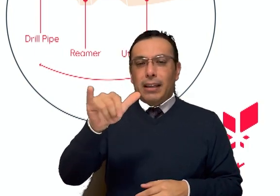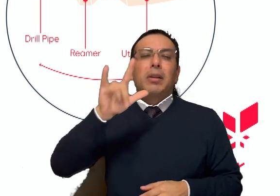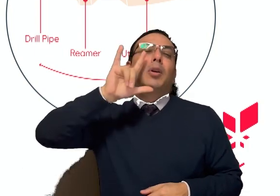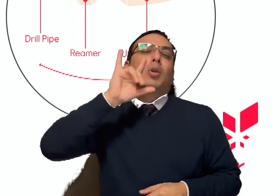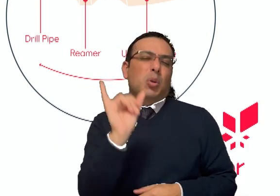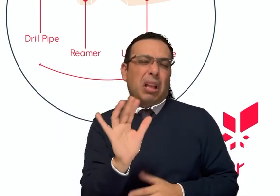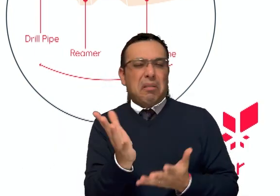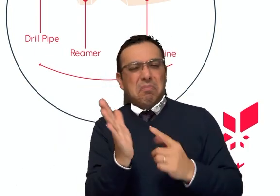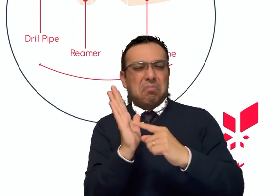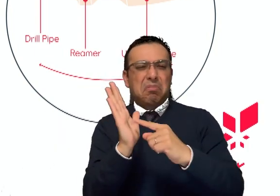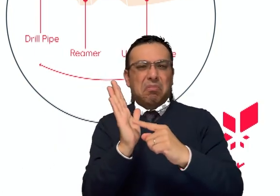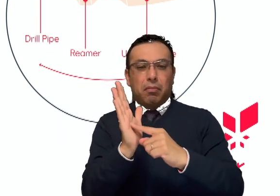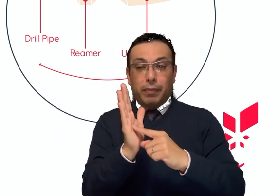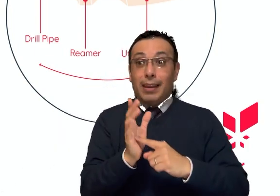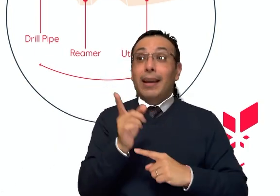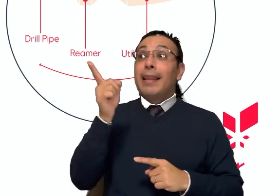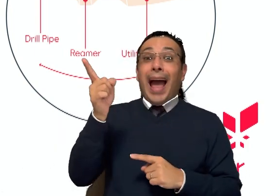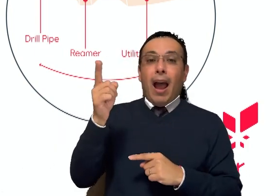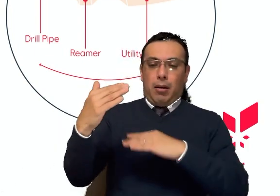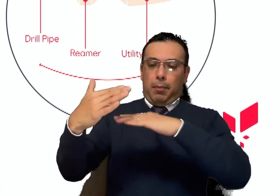it is not on the beach, it is in the street.